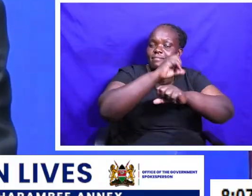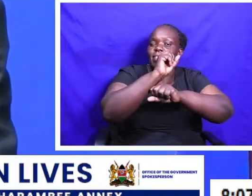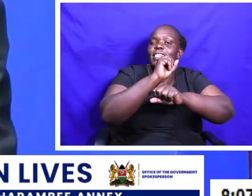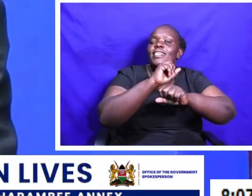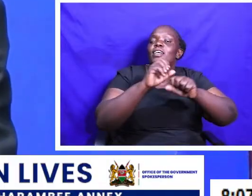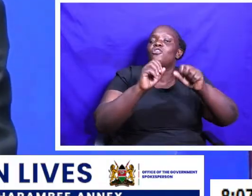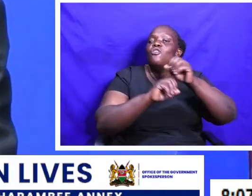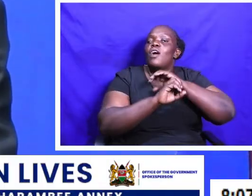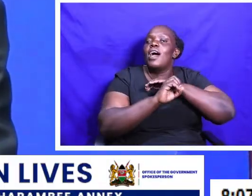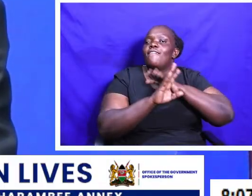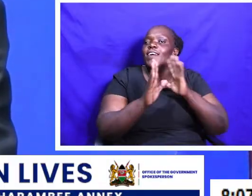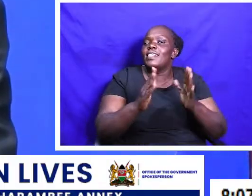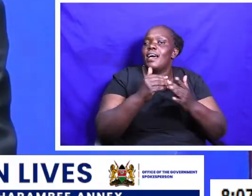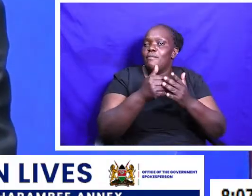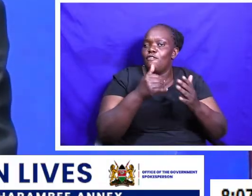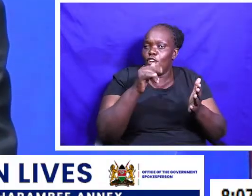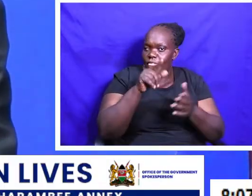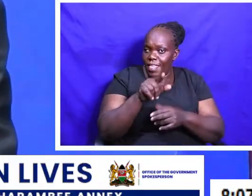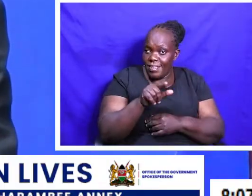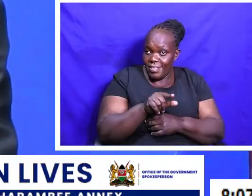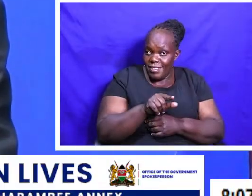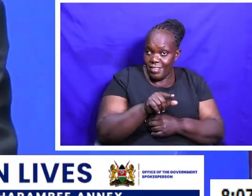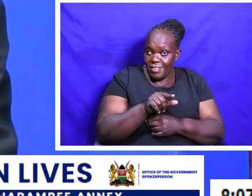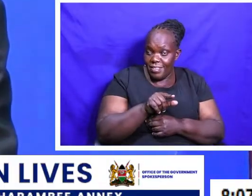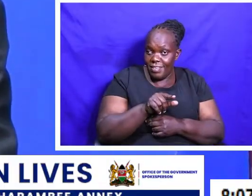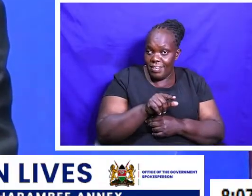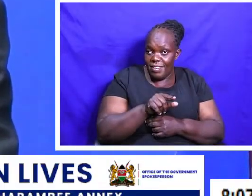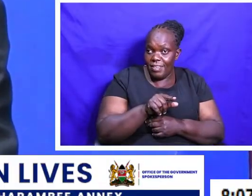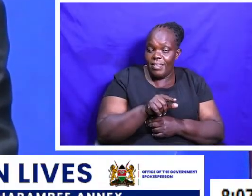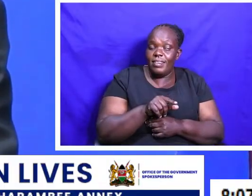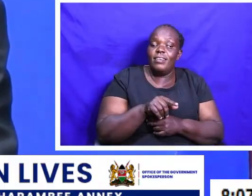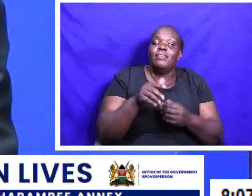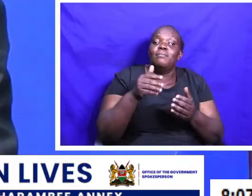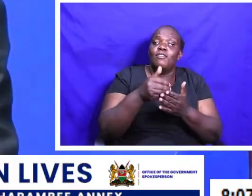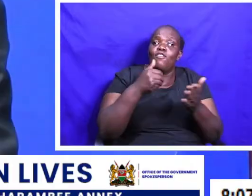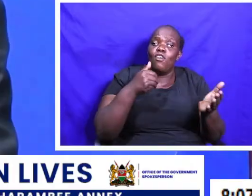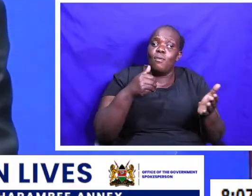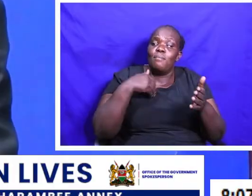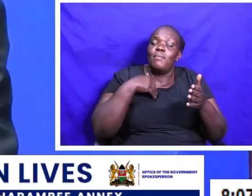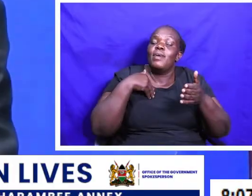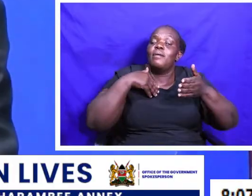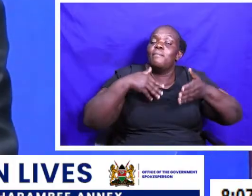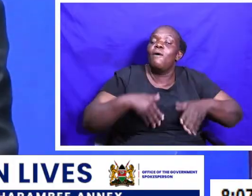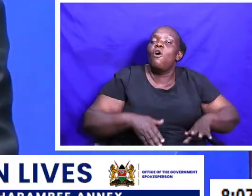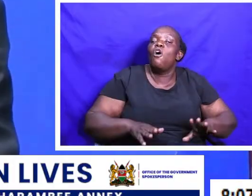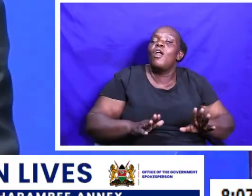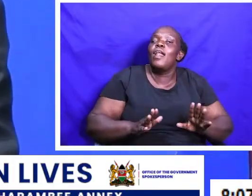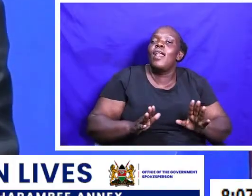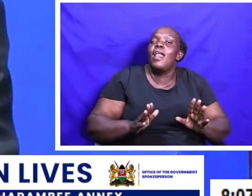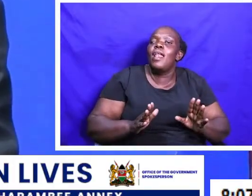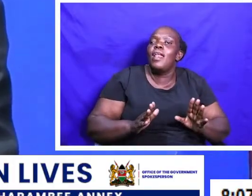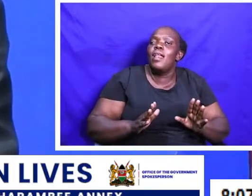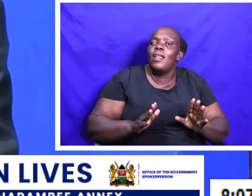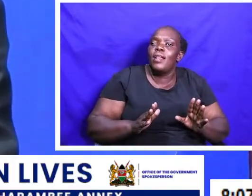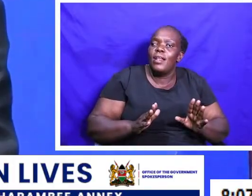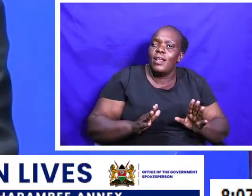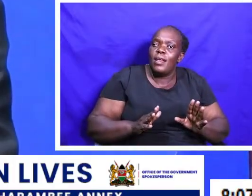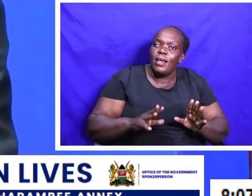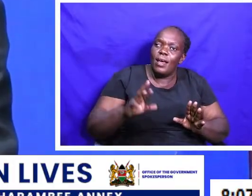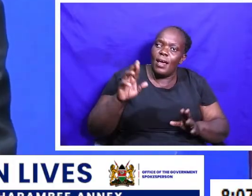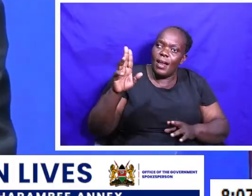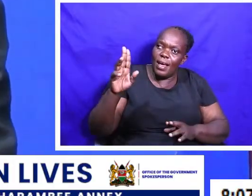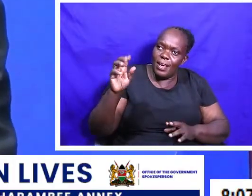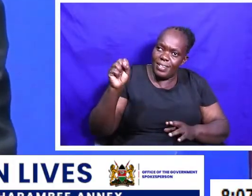presidential advisor. Before that, I was born actually